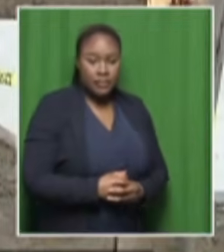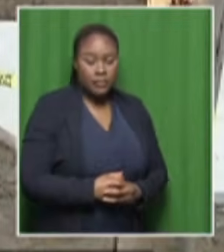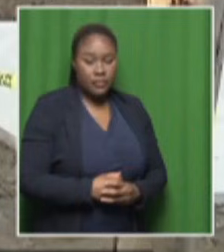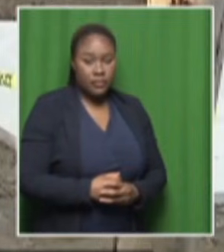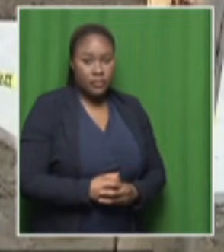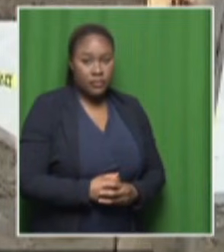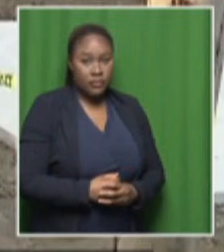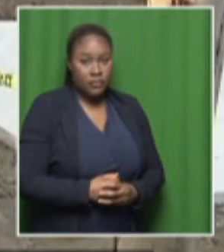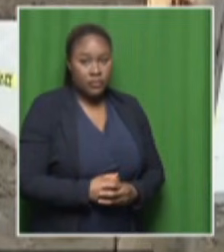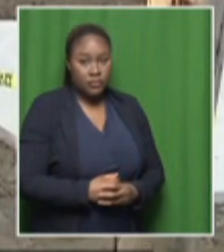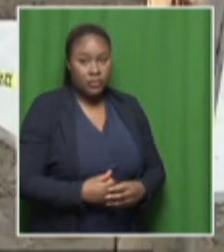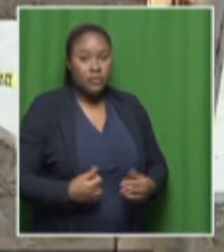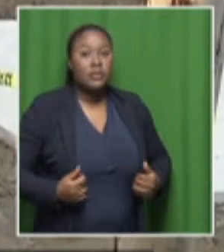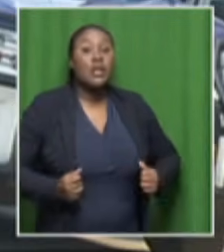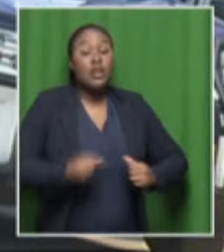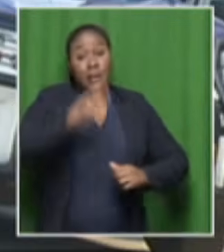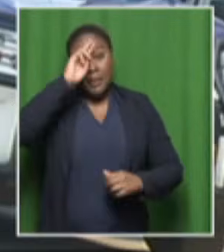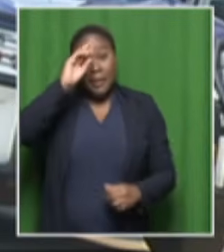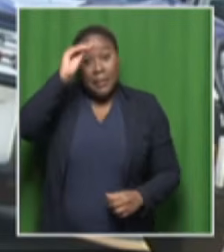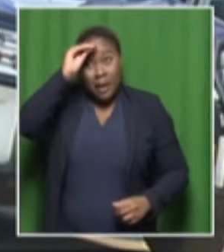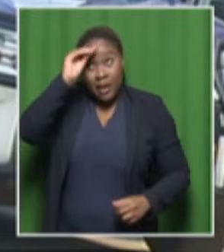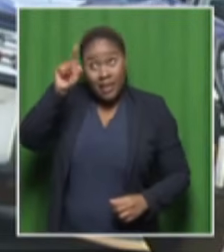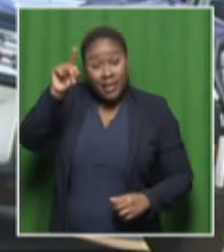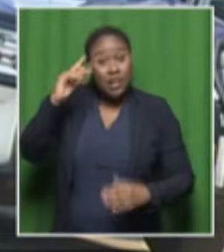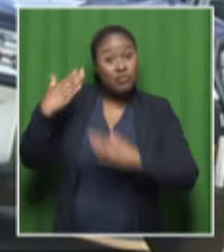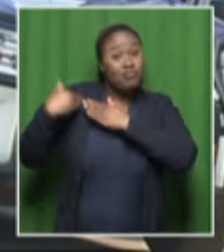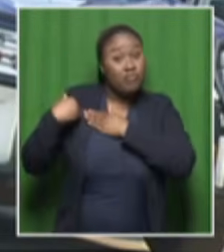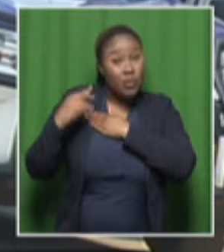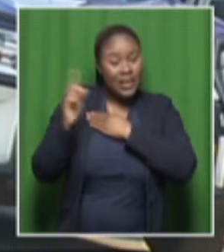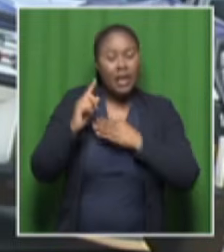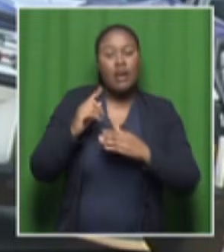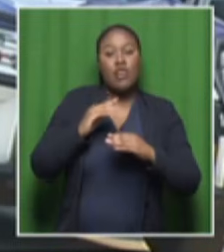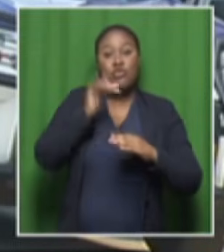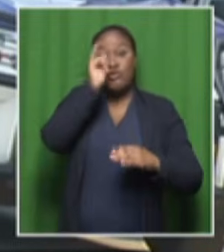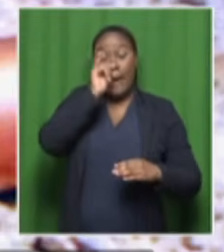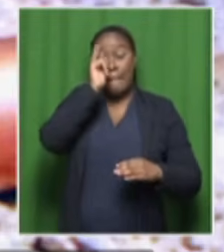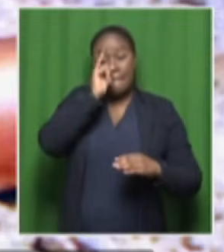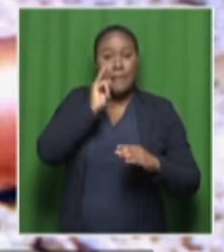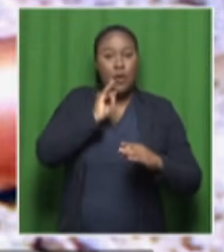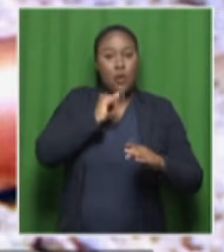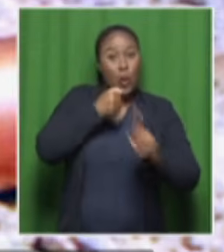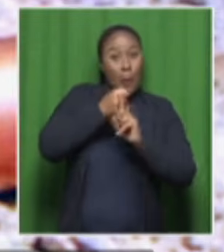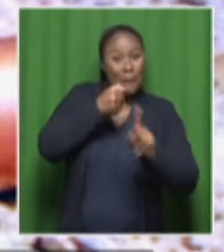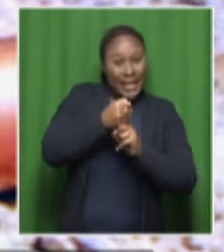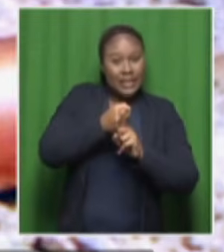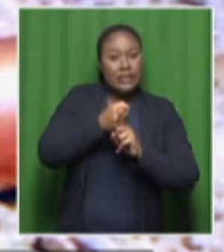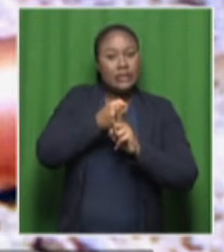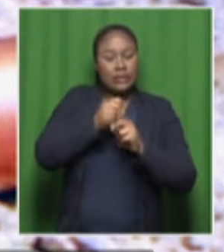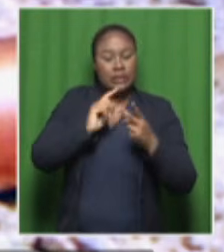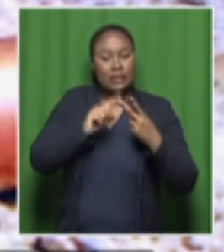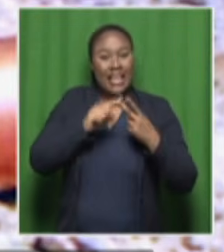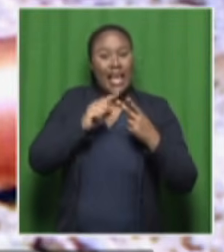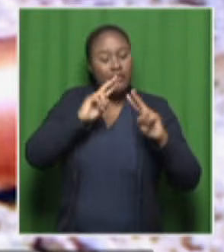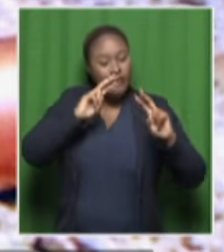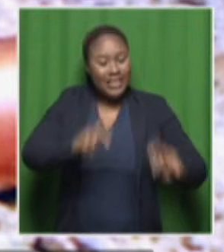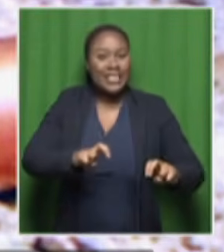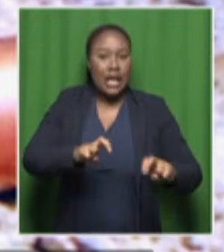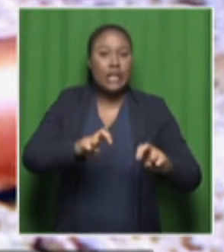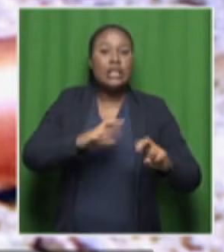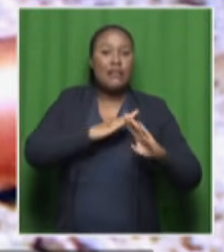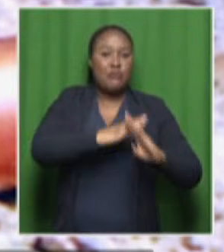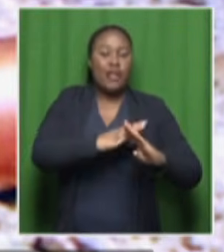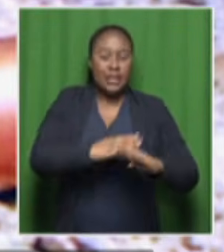prevent, is to combat, to investigate crime. All right. We unfortunately have to leave it there, Mr. Reagan